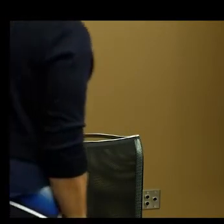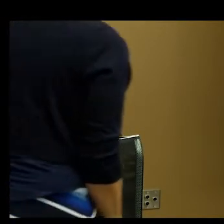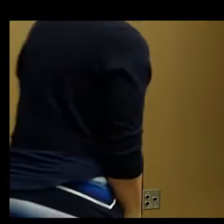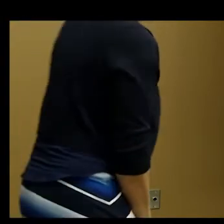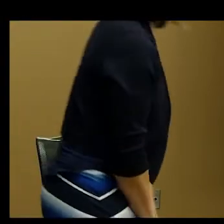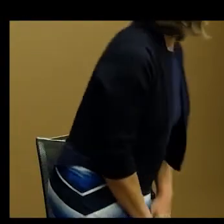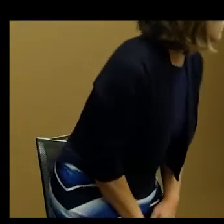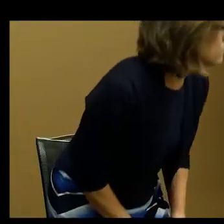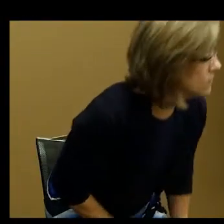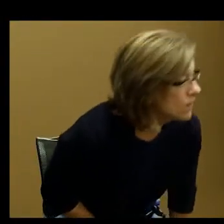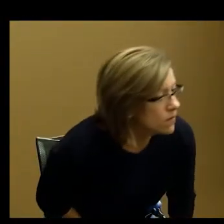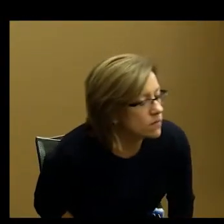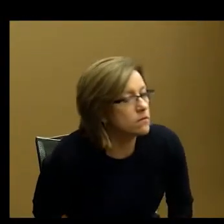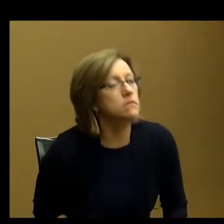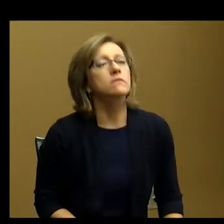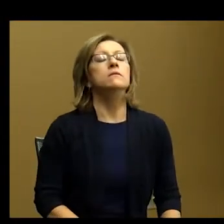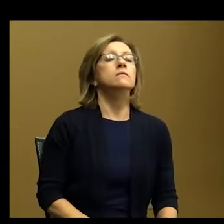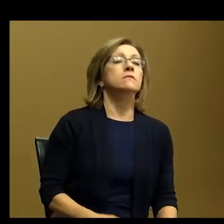communication.